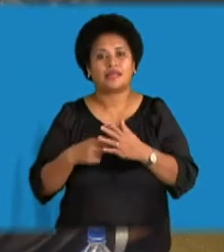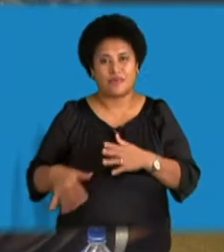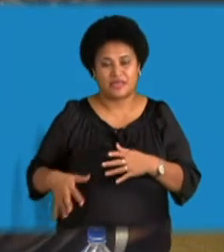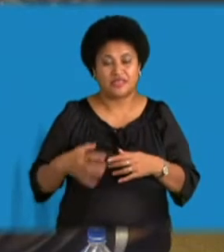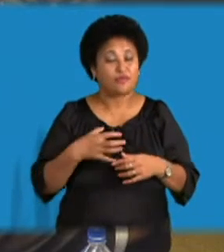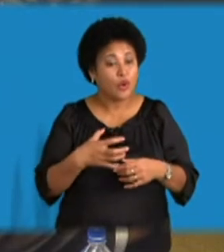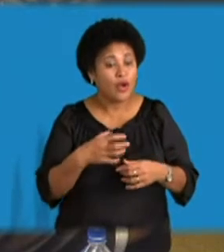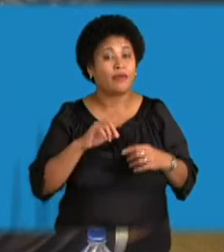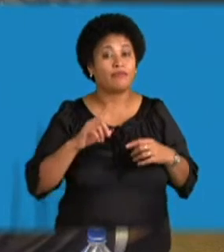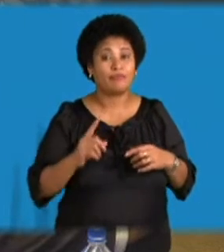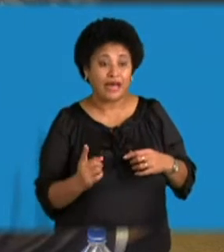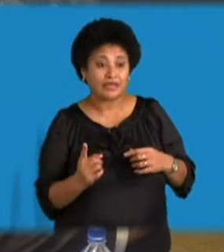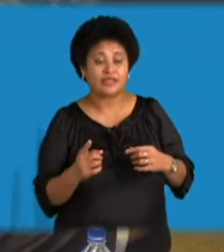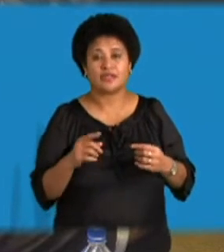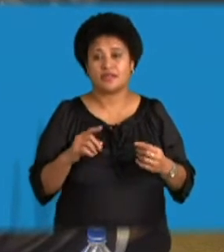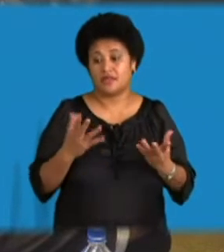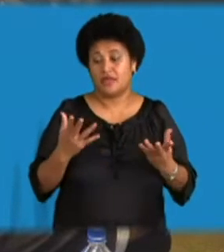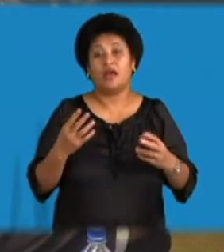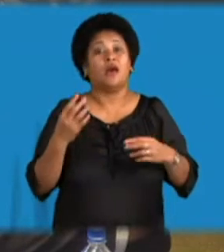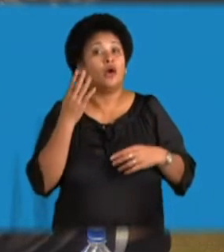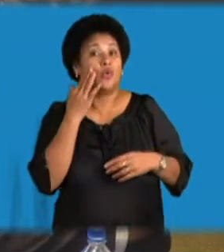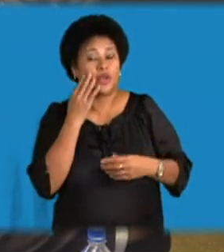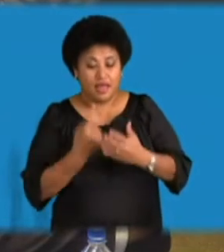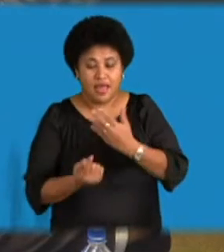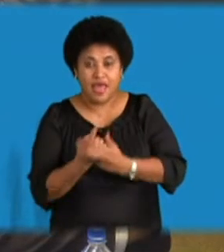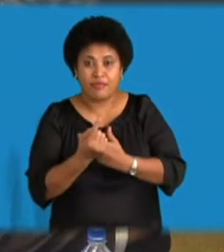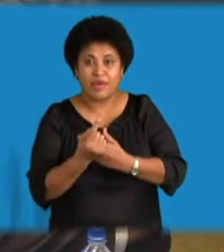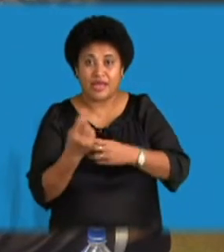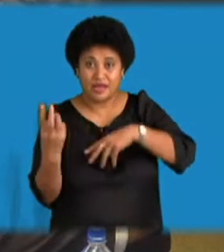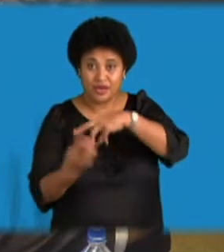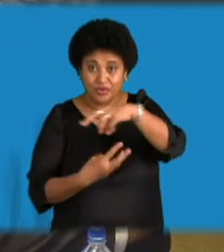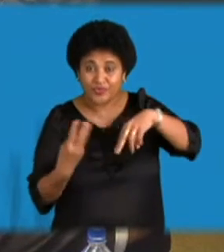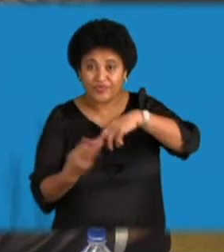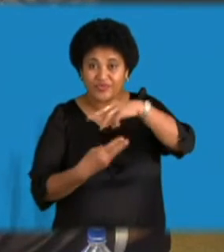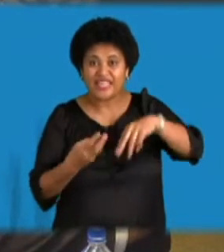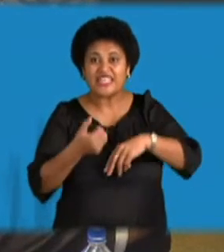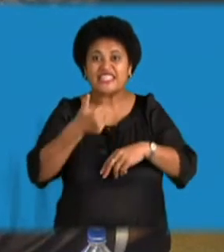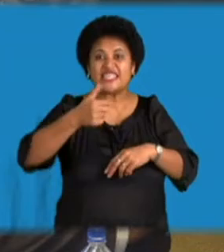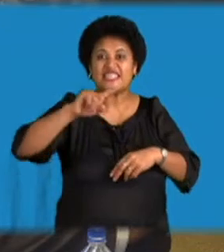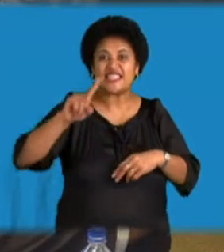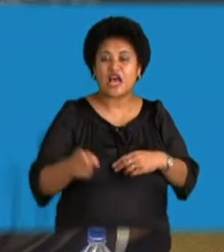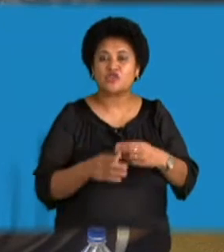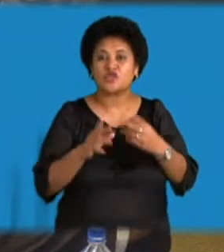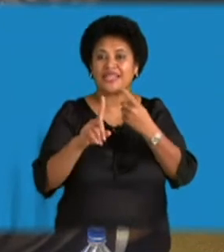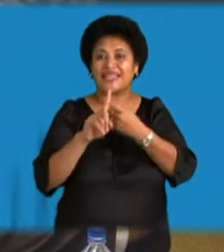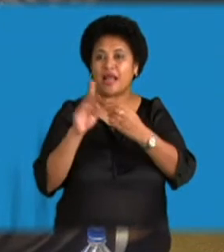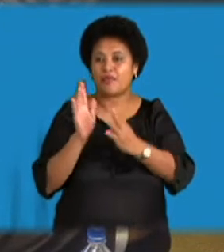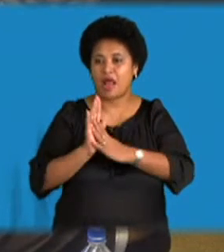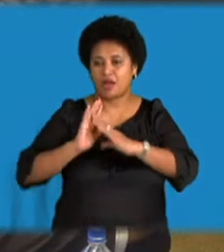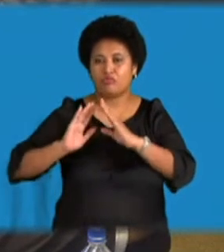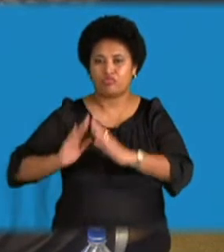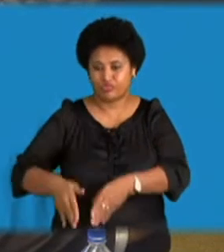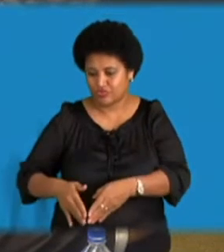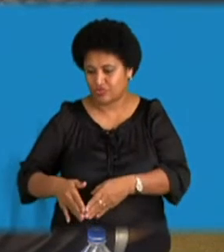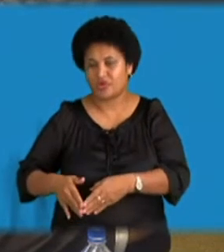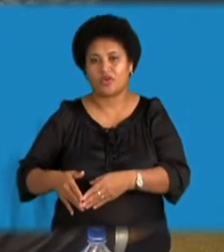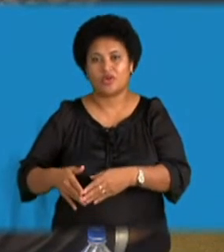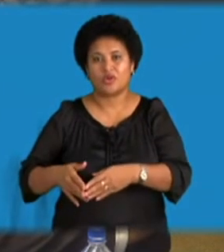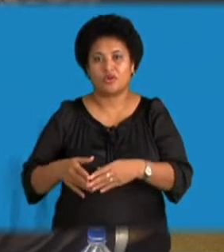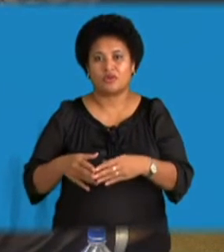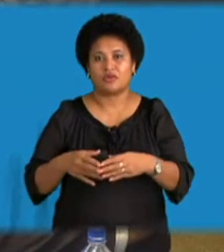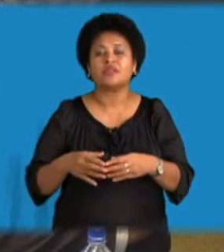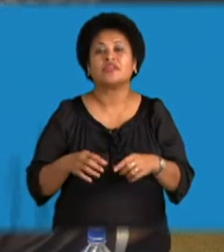down. In Cyclone Winston, 6,000 kilometers of electrical cables went down. 6,000